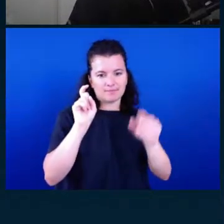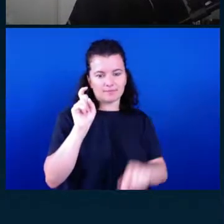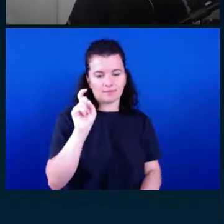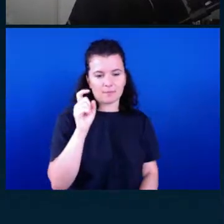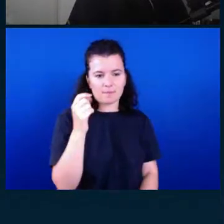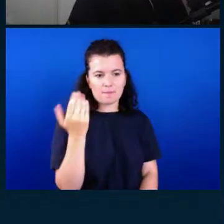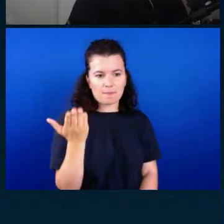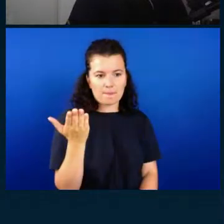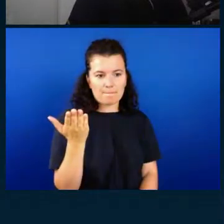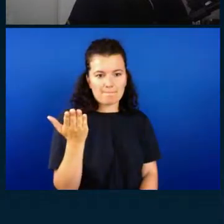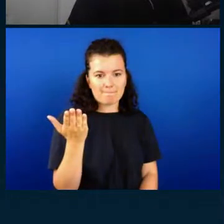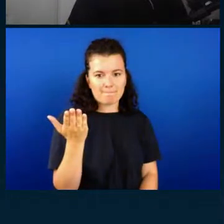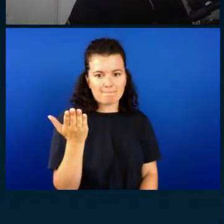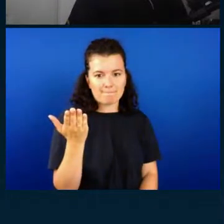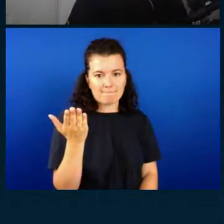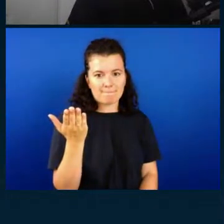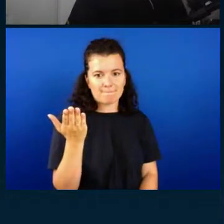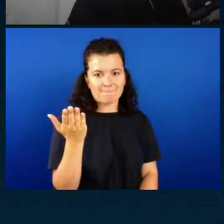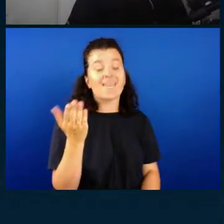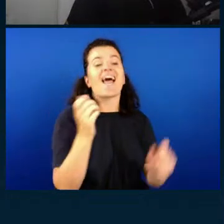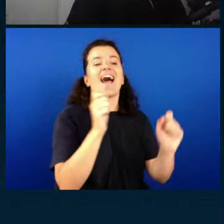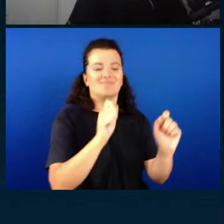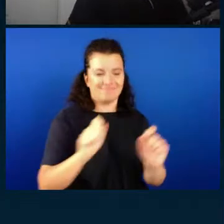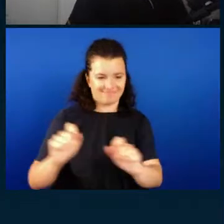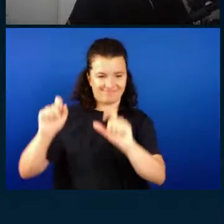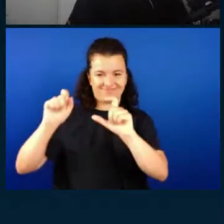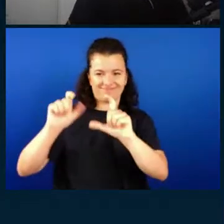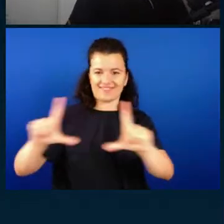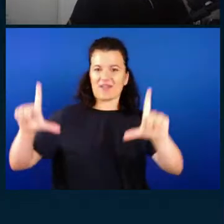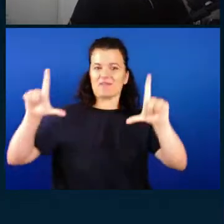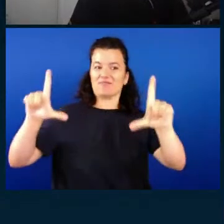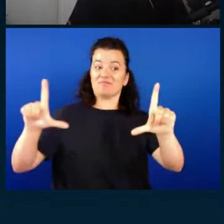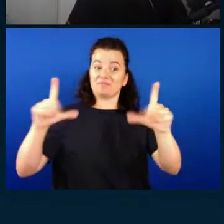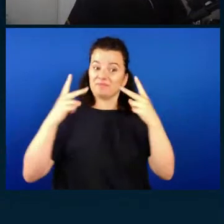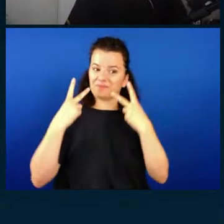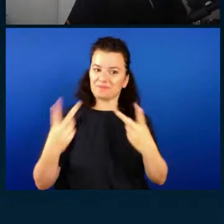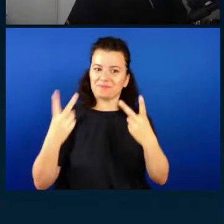And of course it opens on my other screen. There we go.